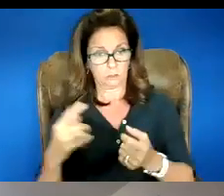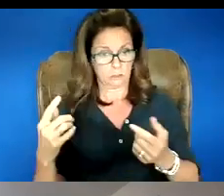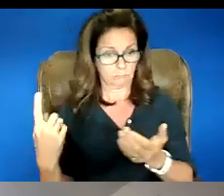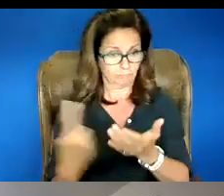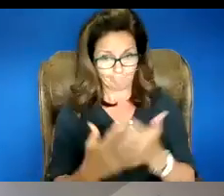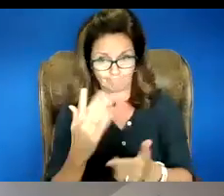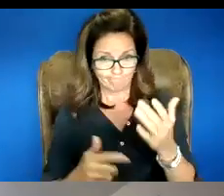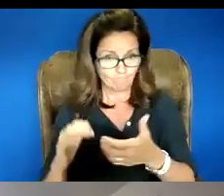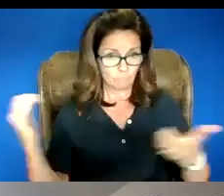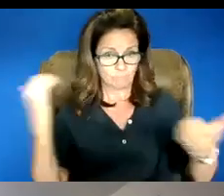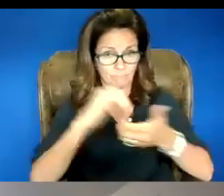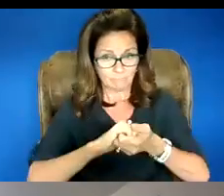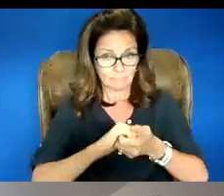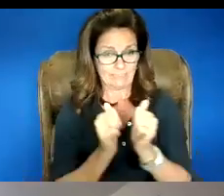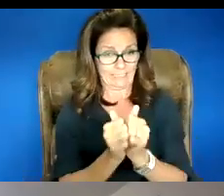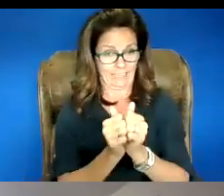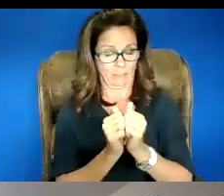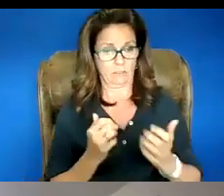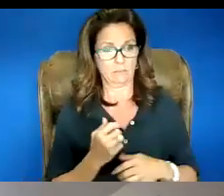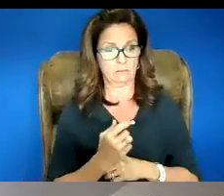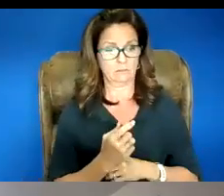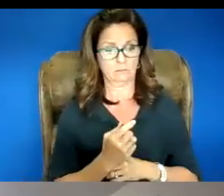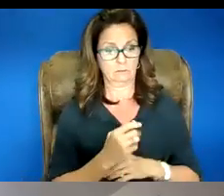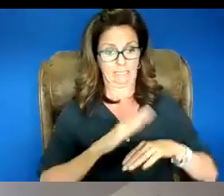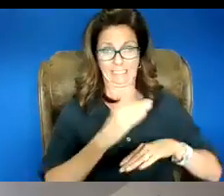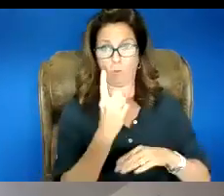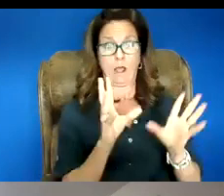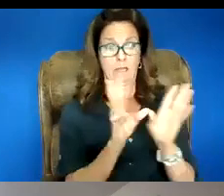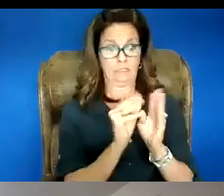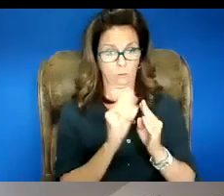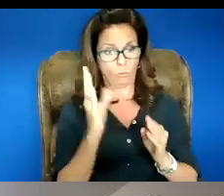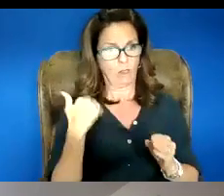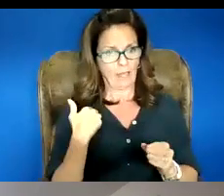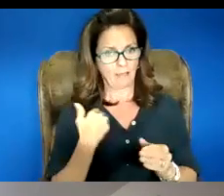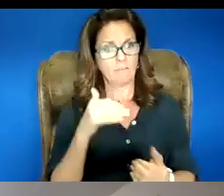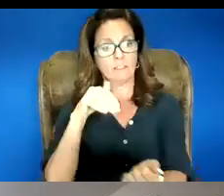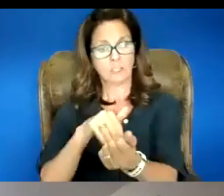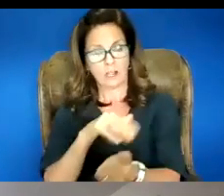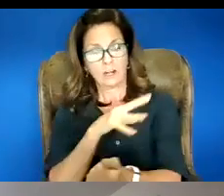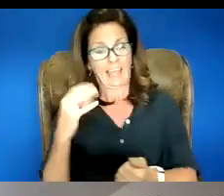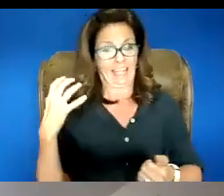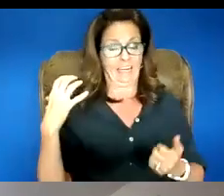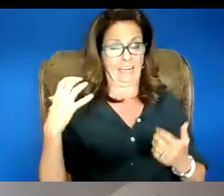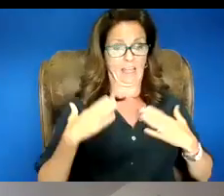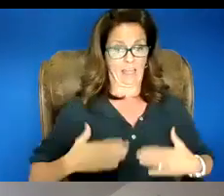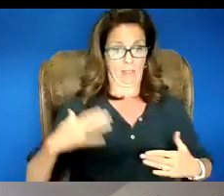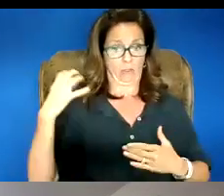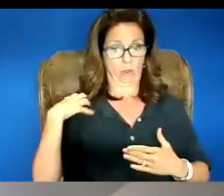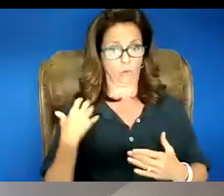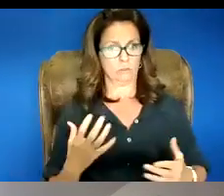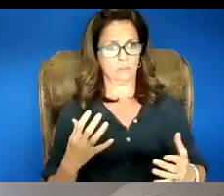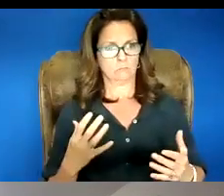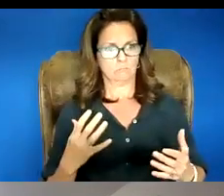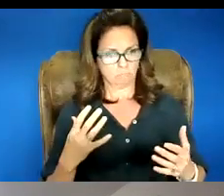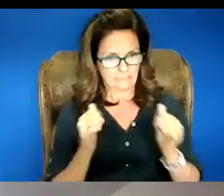fact, at least one session you'll have with both your physician and your health coach together to talk about the action